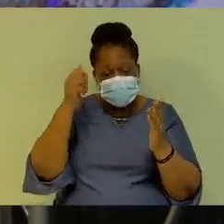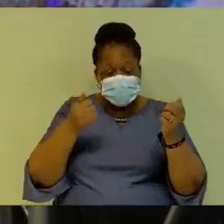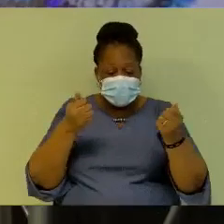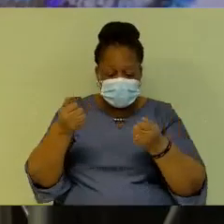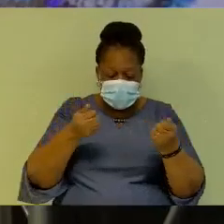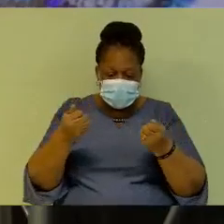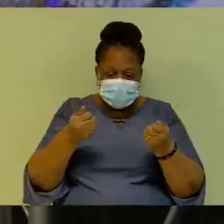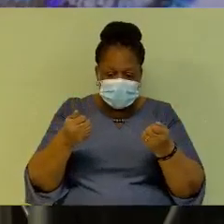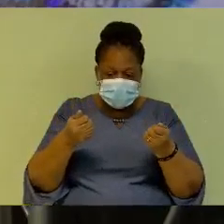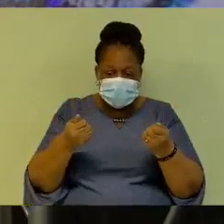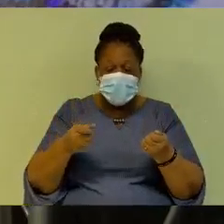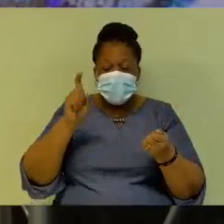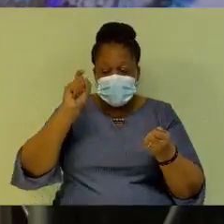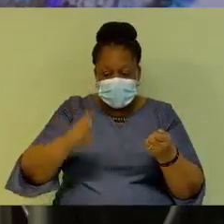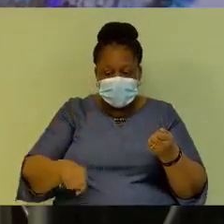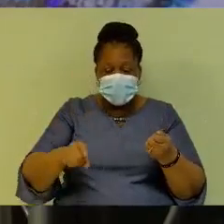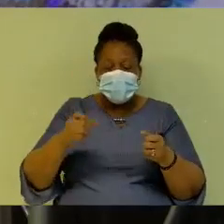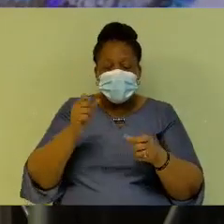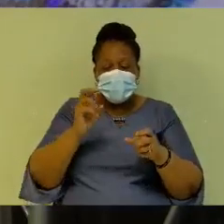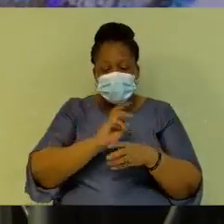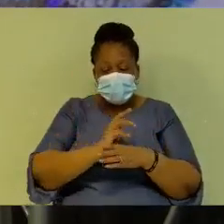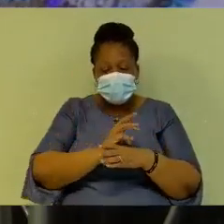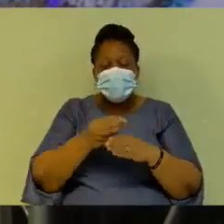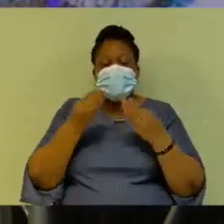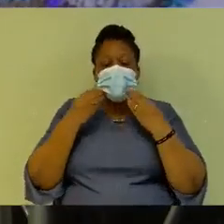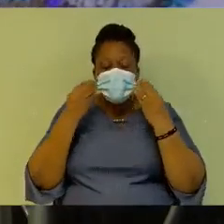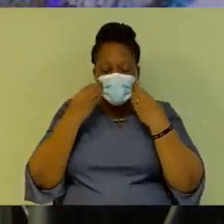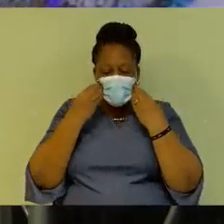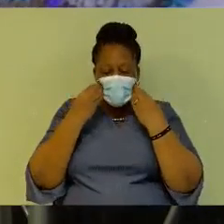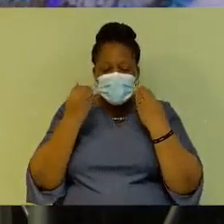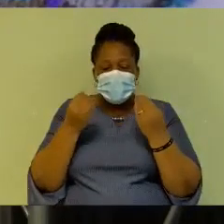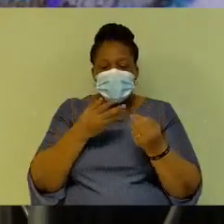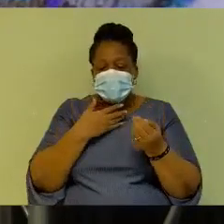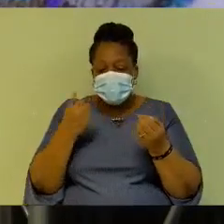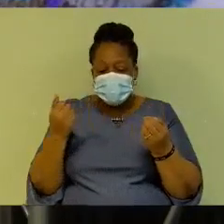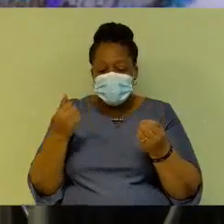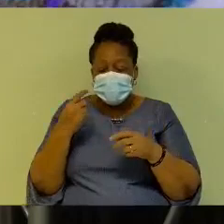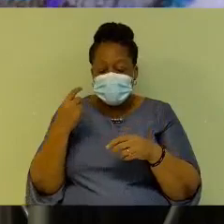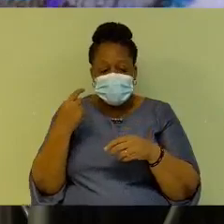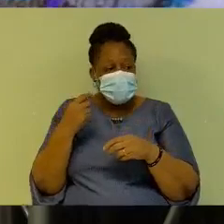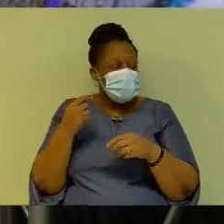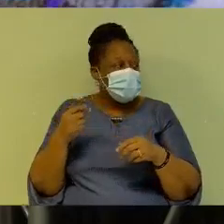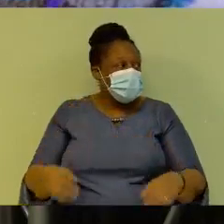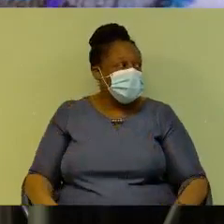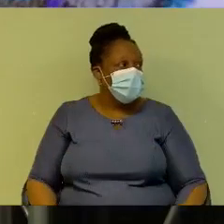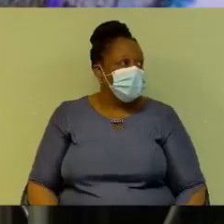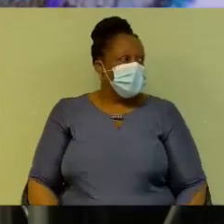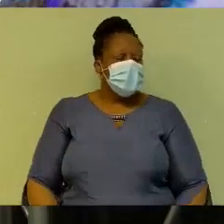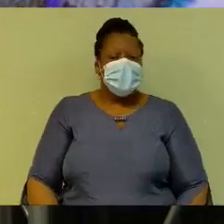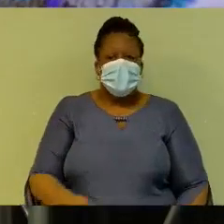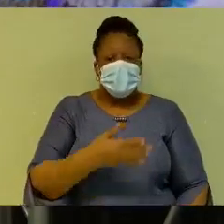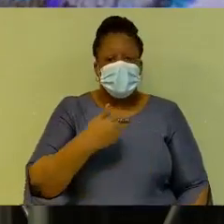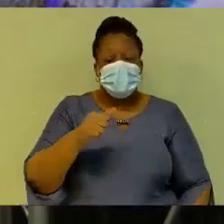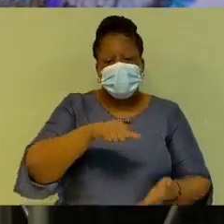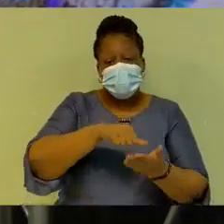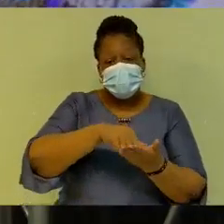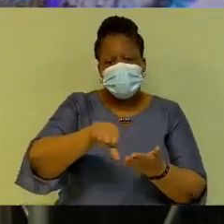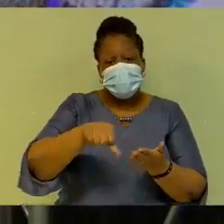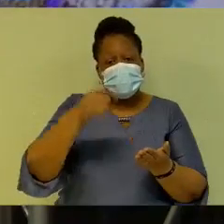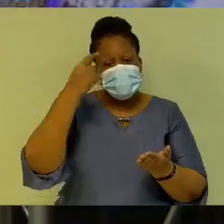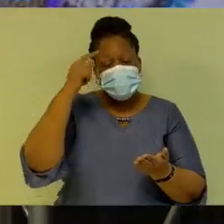and to give the department your fullest cooperation. Remember, you are required to pay for the tests at the